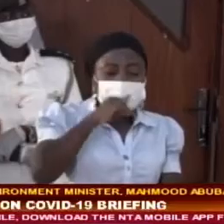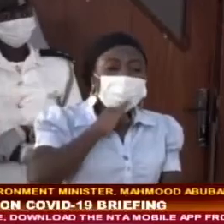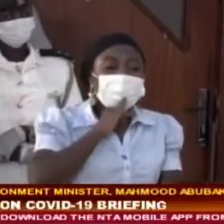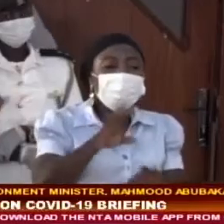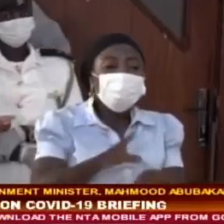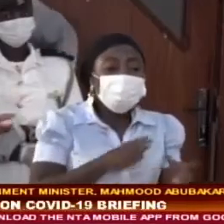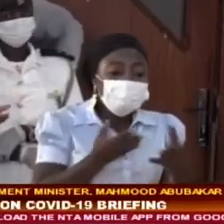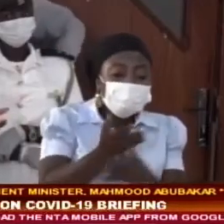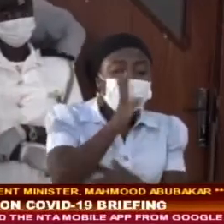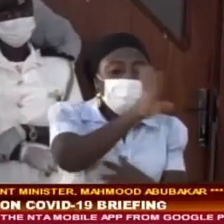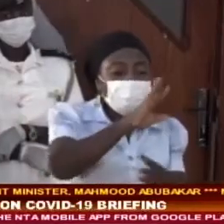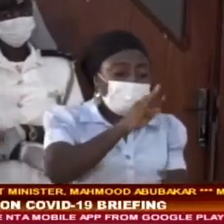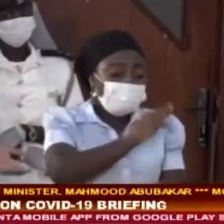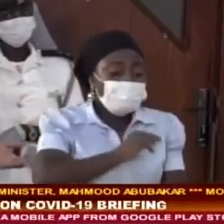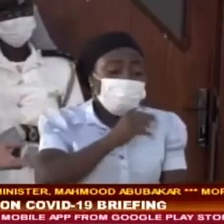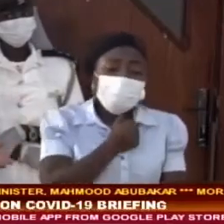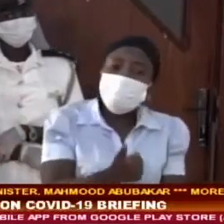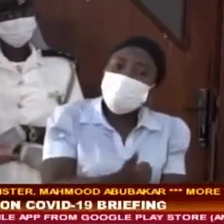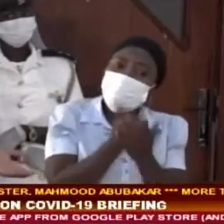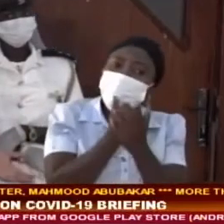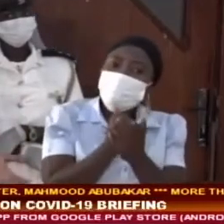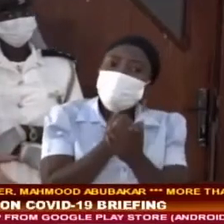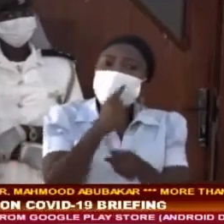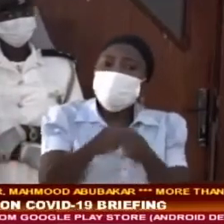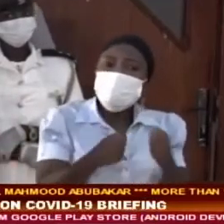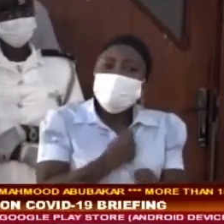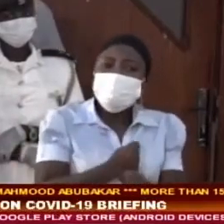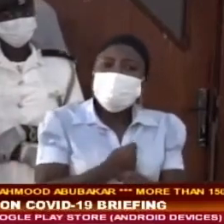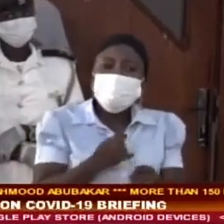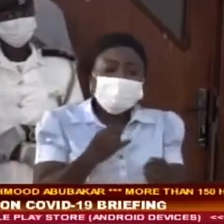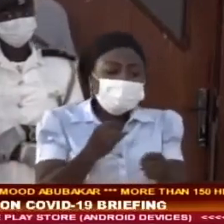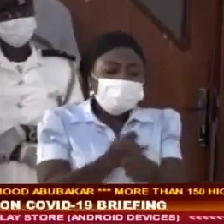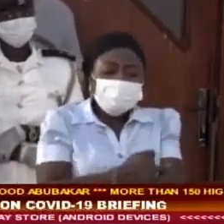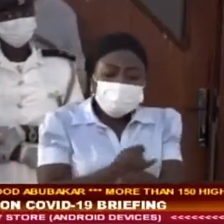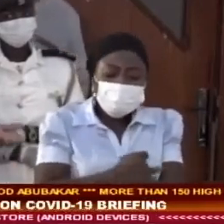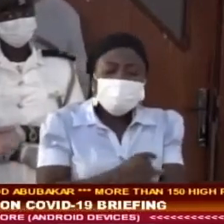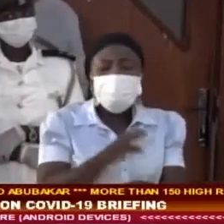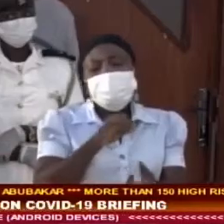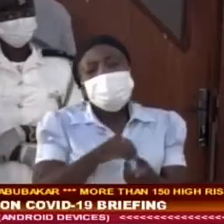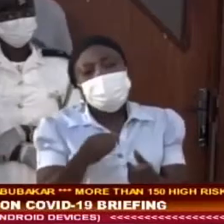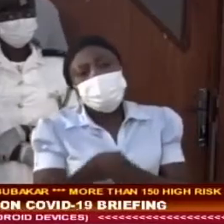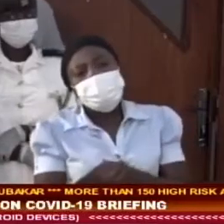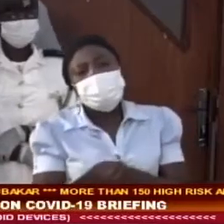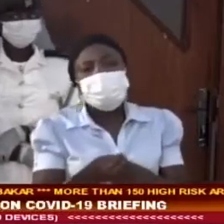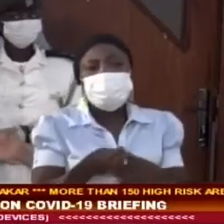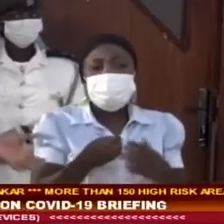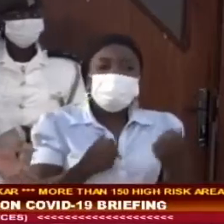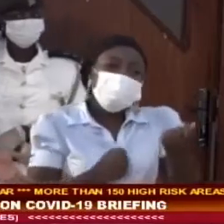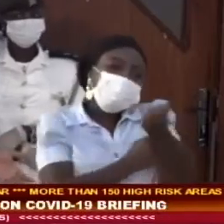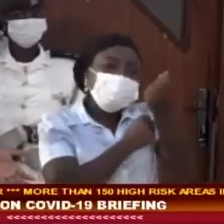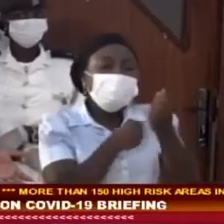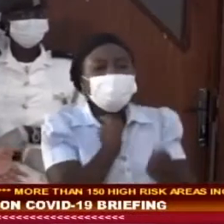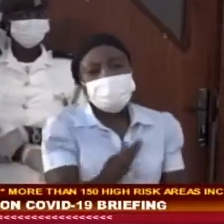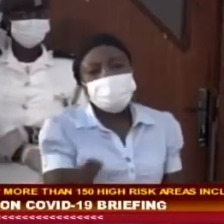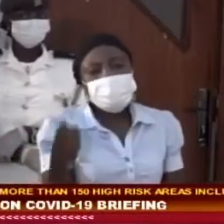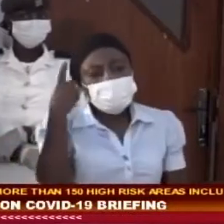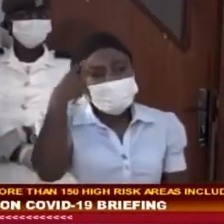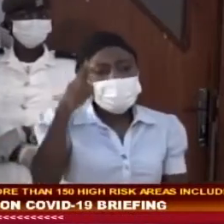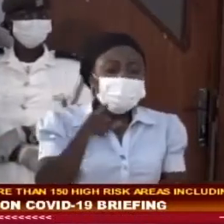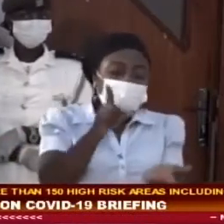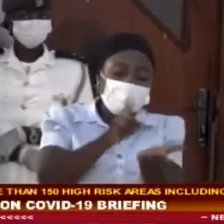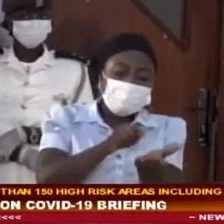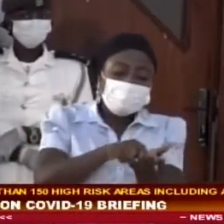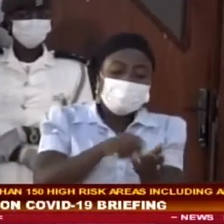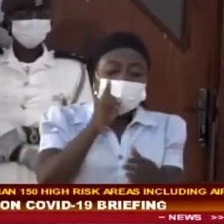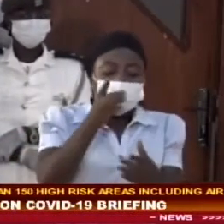to assist or kind of palliative or insurance for medical, for journalists, both in the private and, of